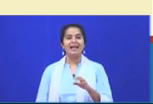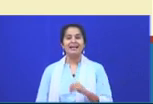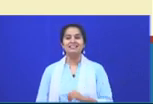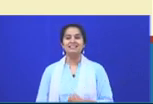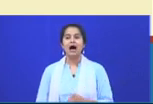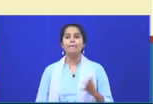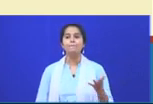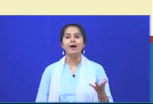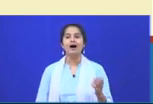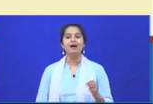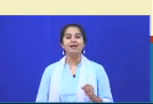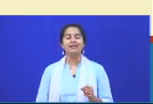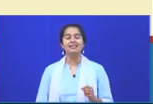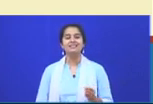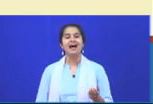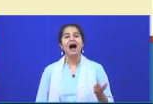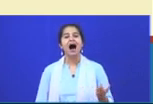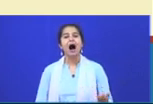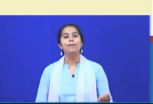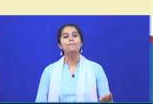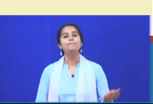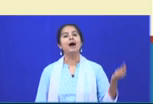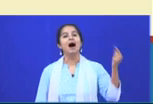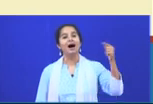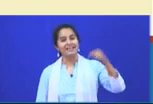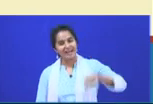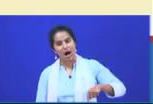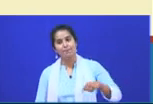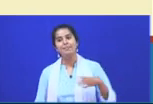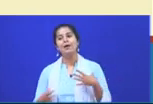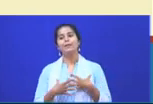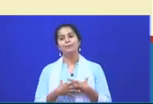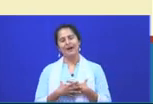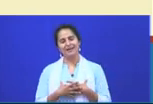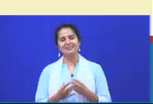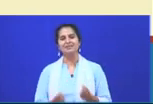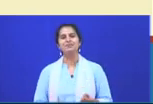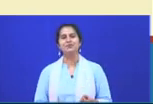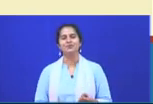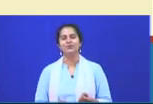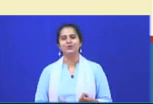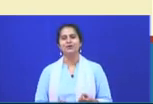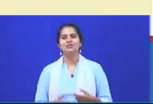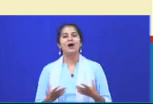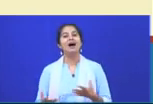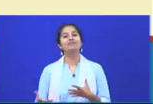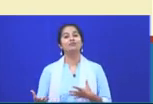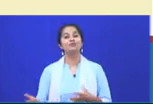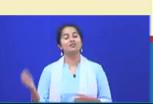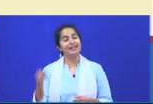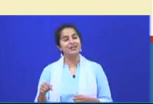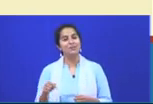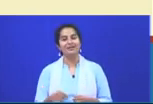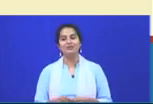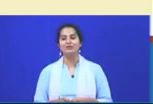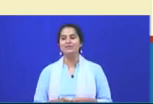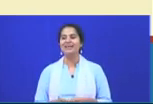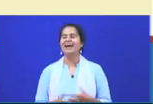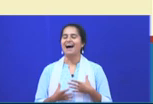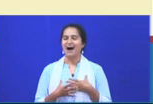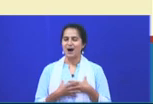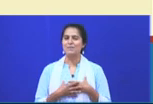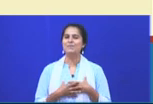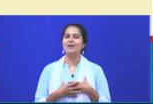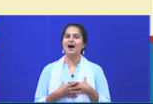one is amba is ambayam bhaktim kuru. So have devotion in your mother will